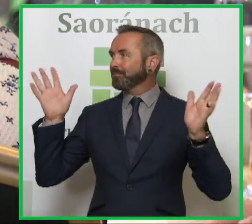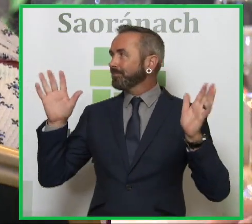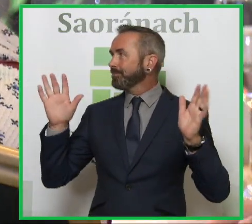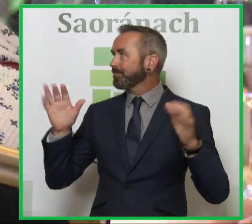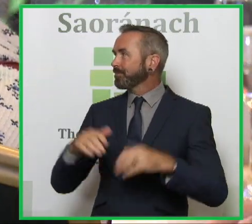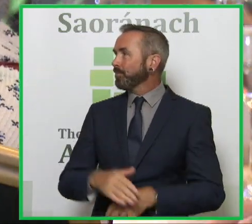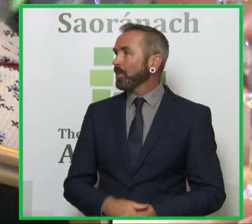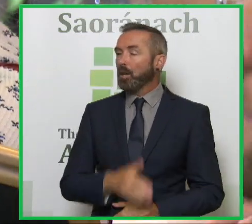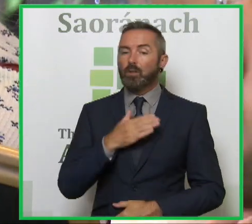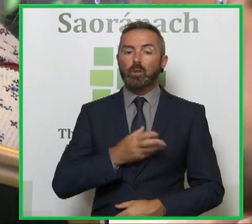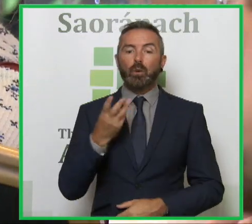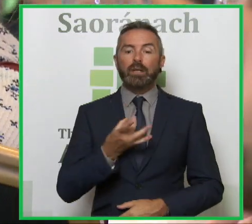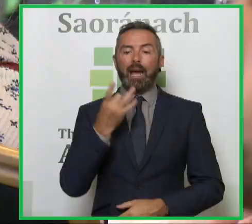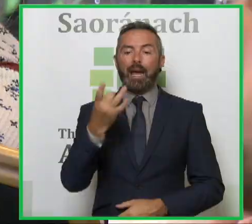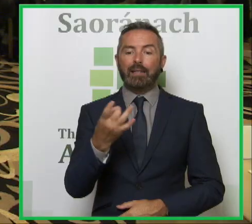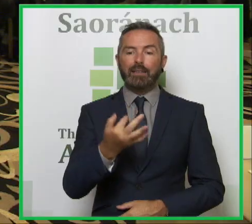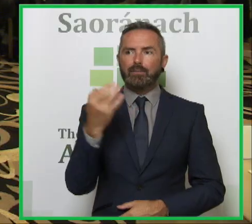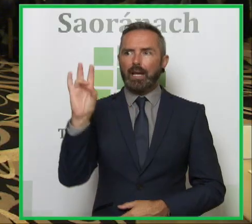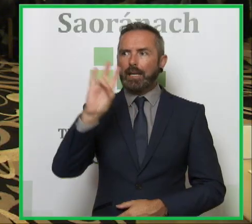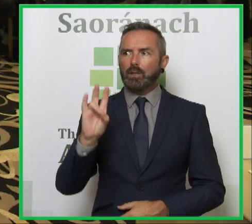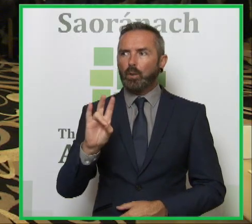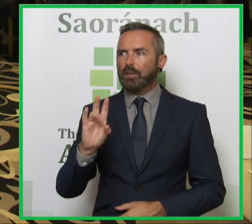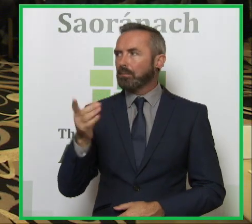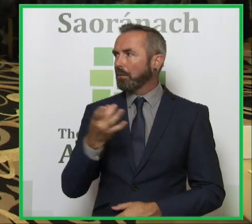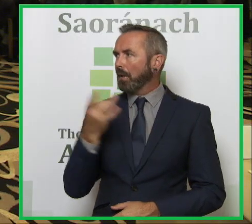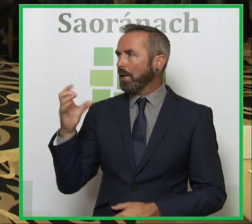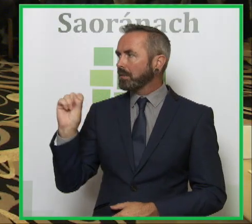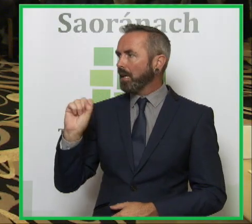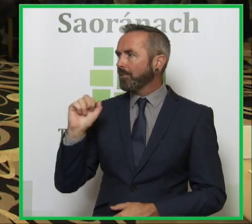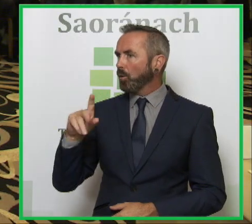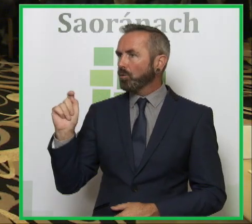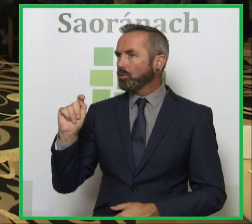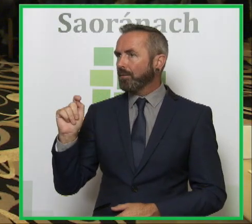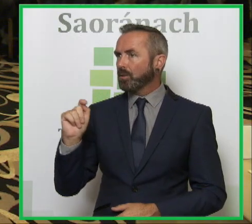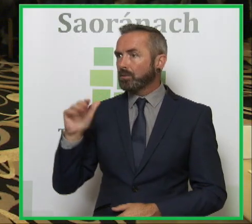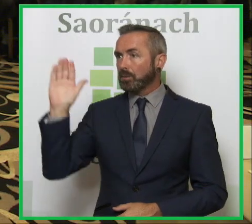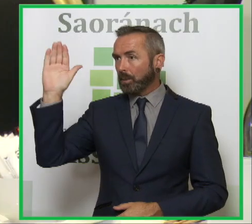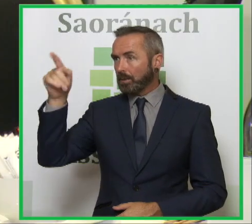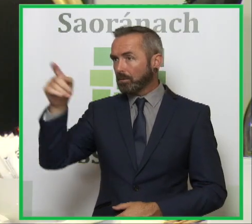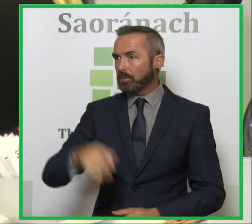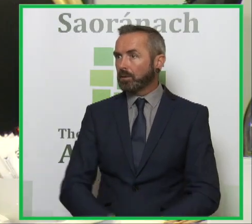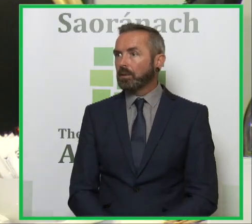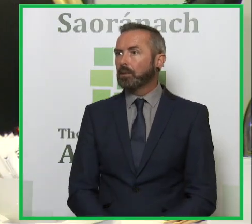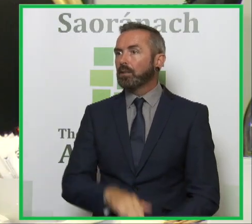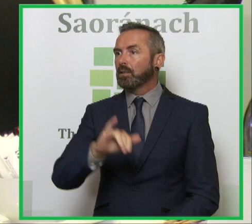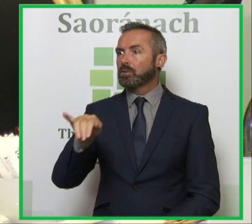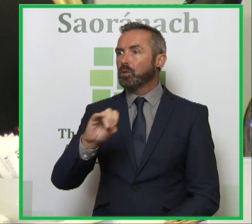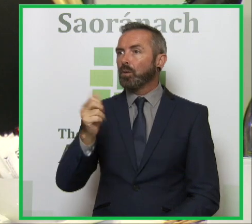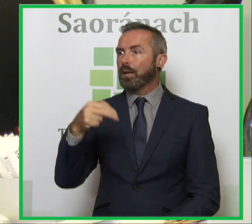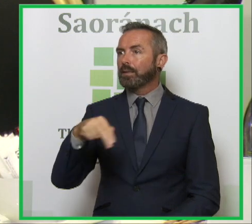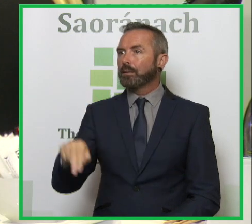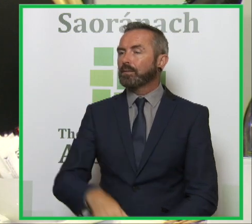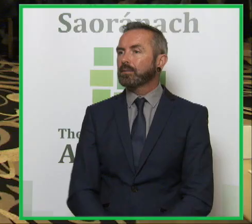Can I just ask if there's any pressing question anybody would like to ask Saif or Trevor? Just after, yeah, straight away, Joanne. Will you just get your mic,